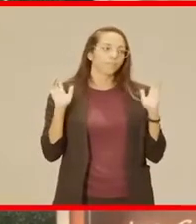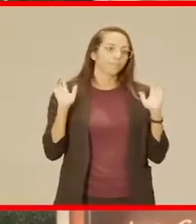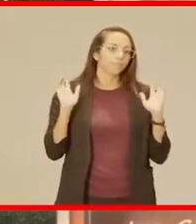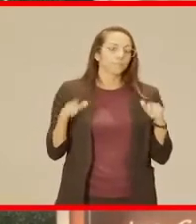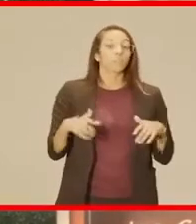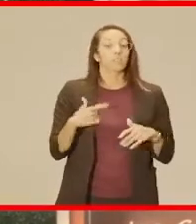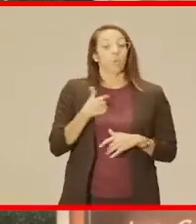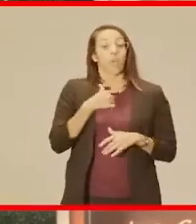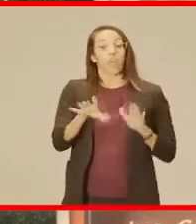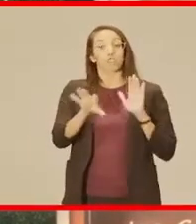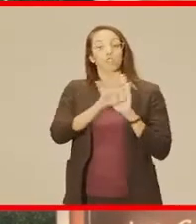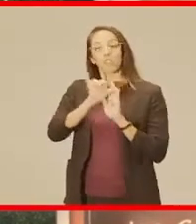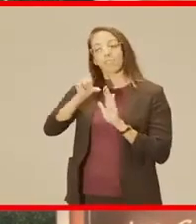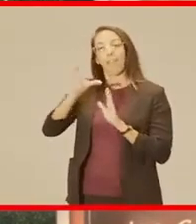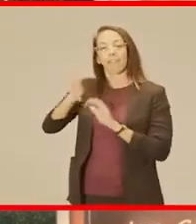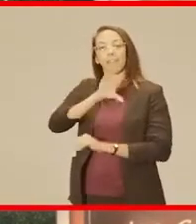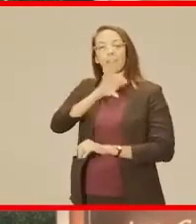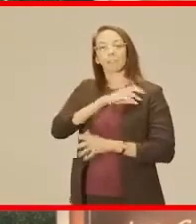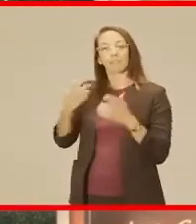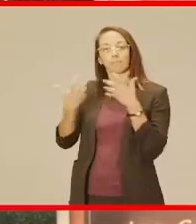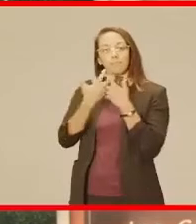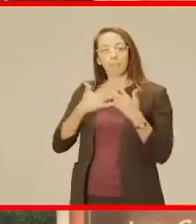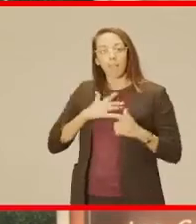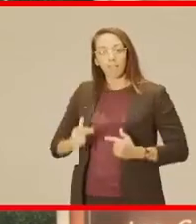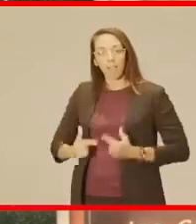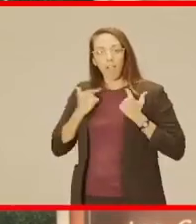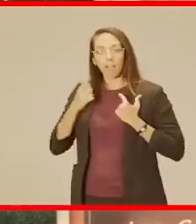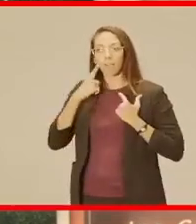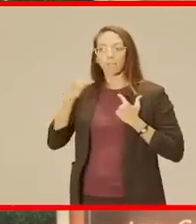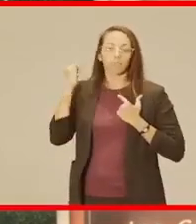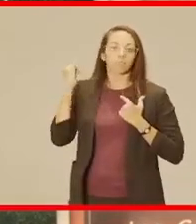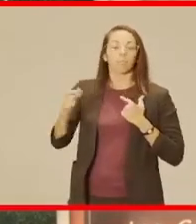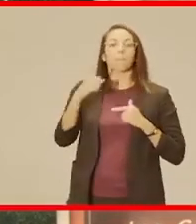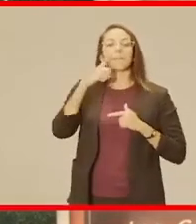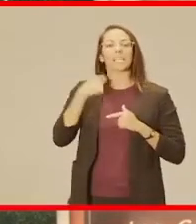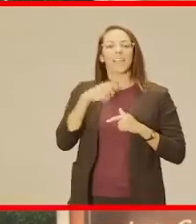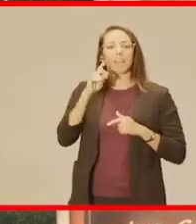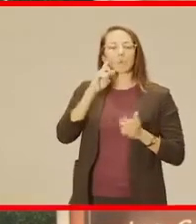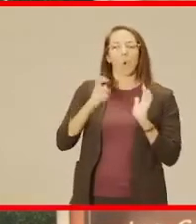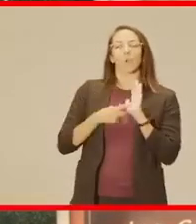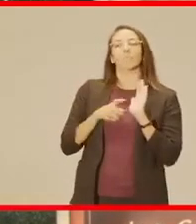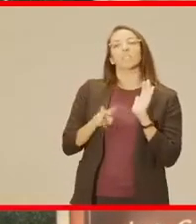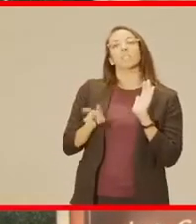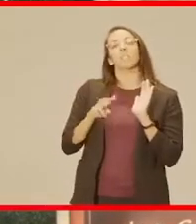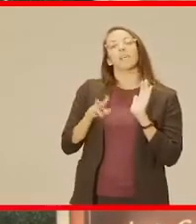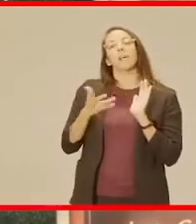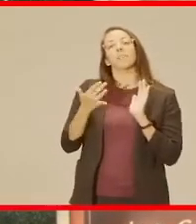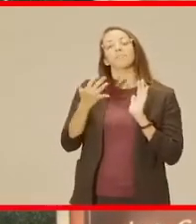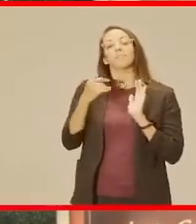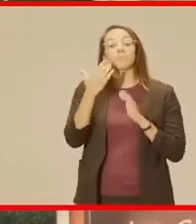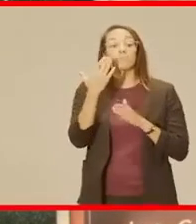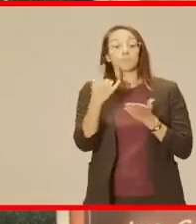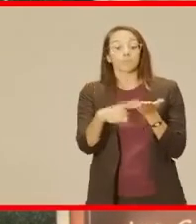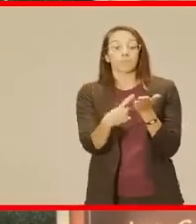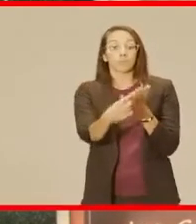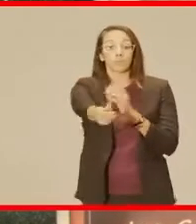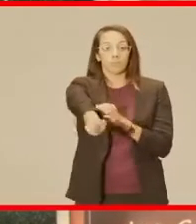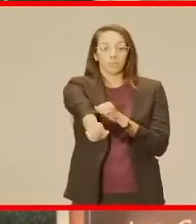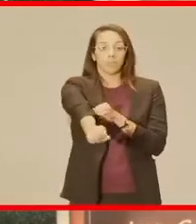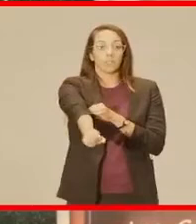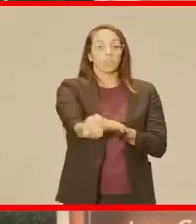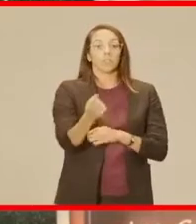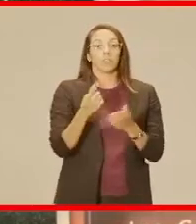him as the next user of One for All made me see that sometimes people